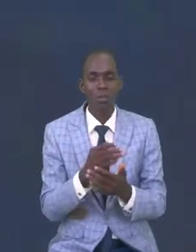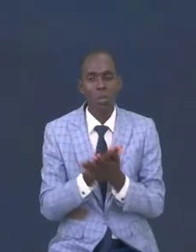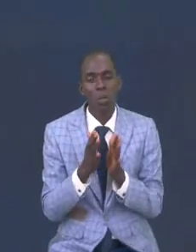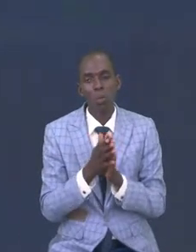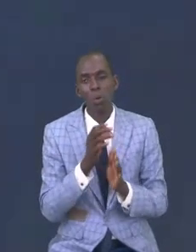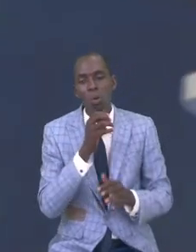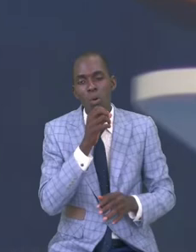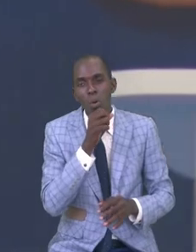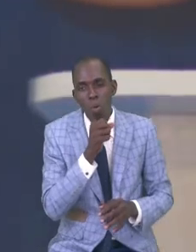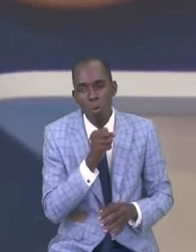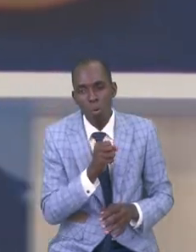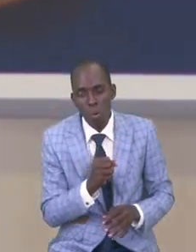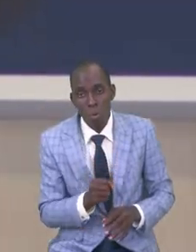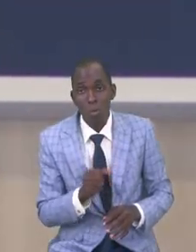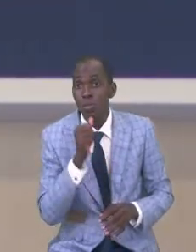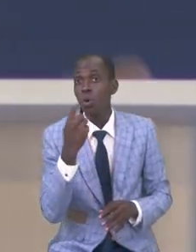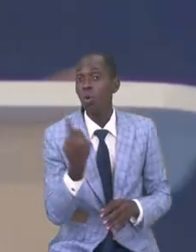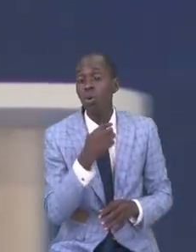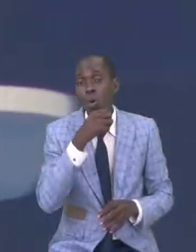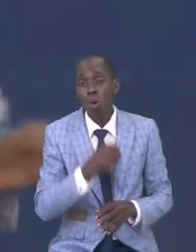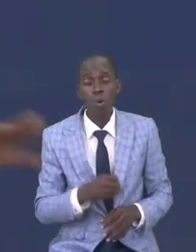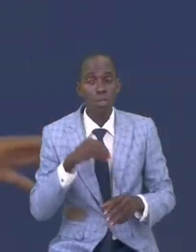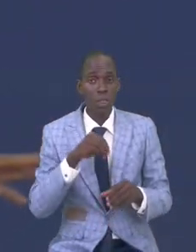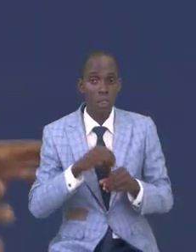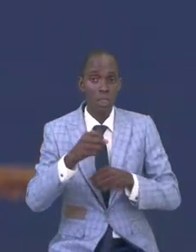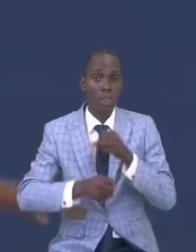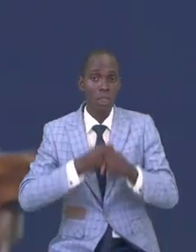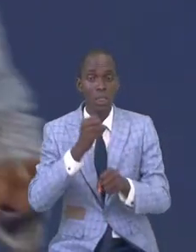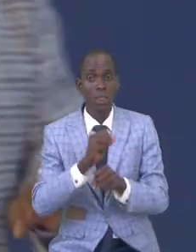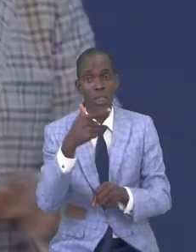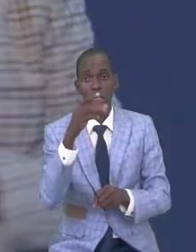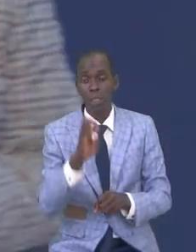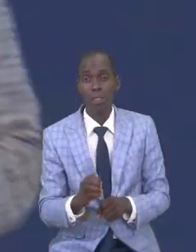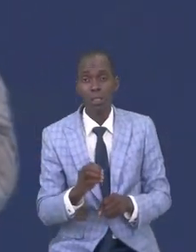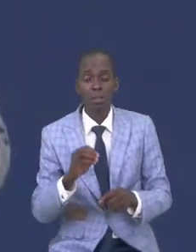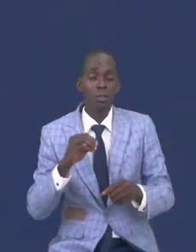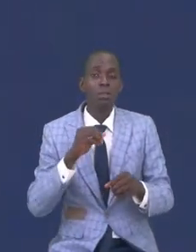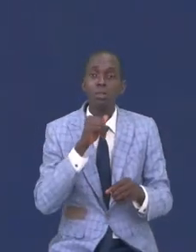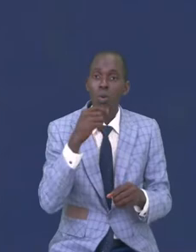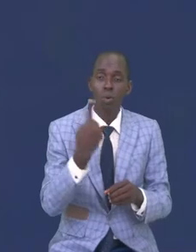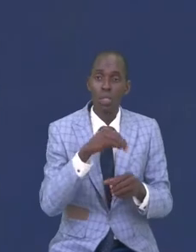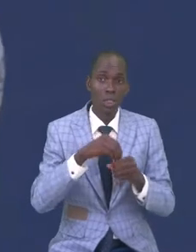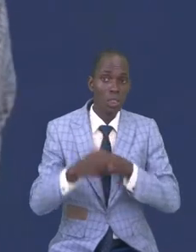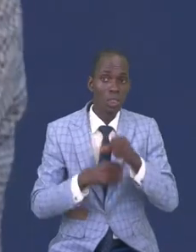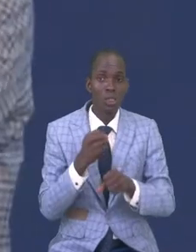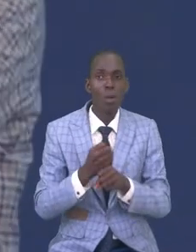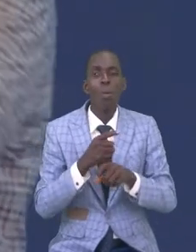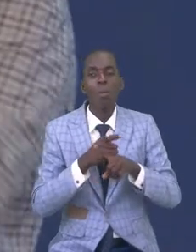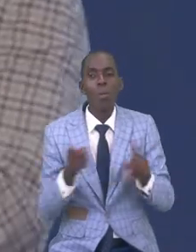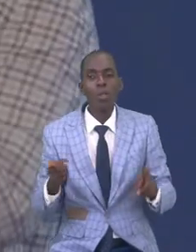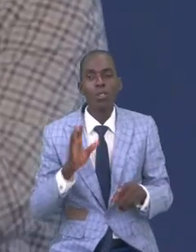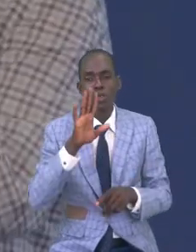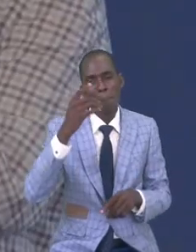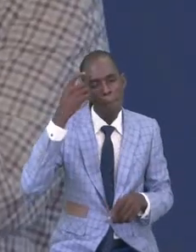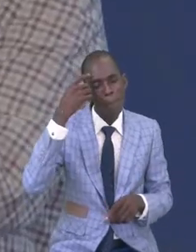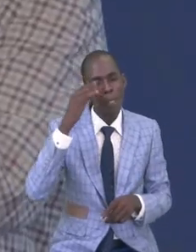not really old in age. And we're not talking about years, we're talking about their mind is